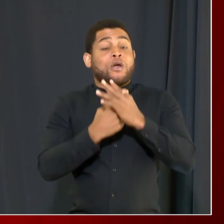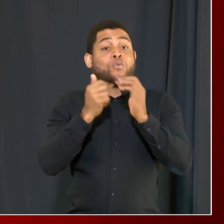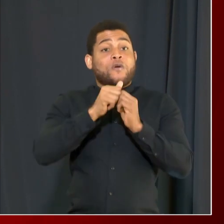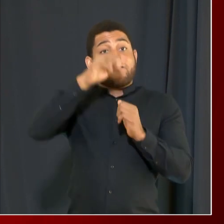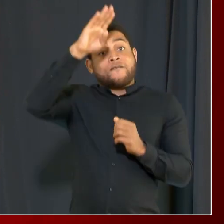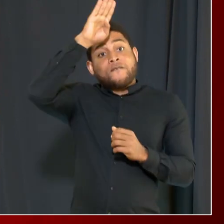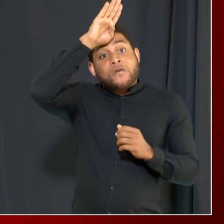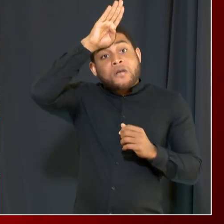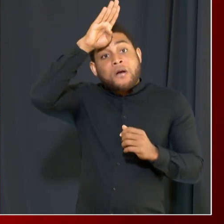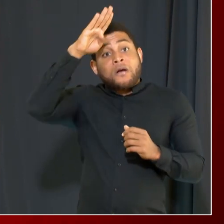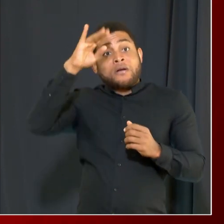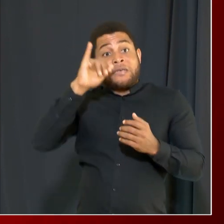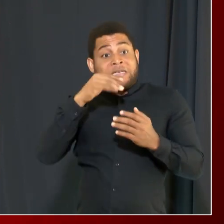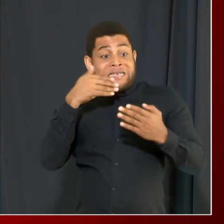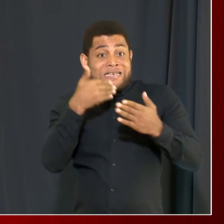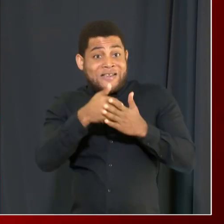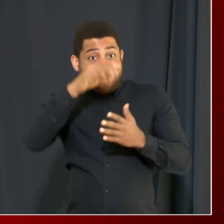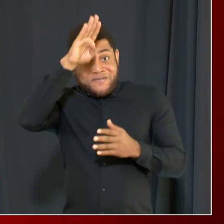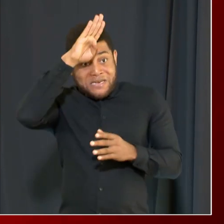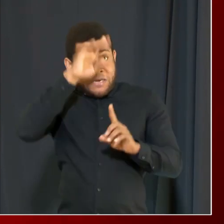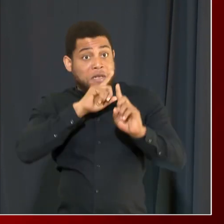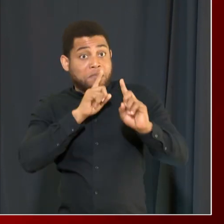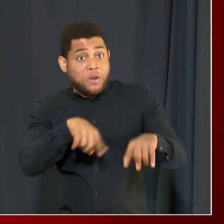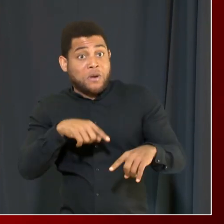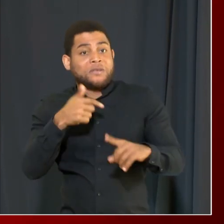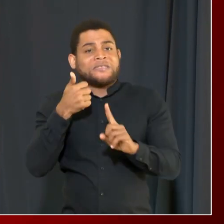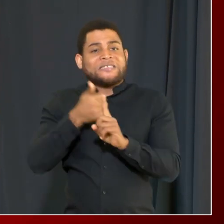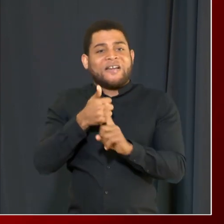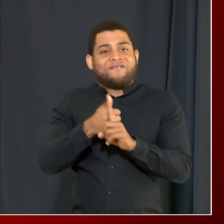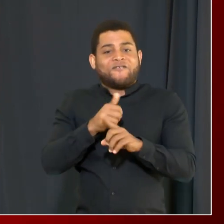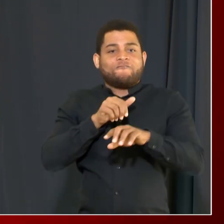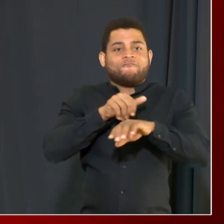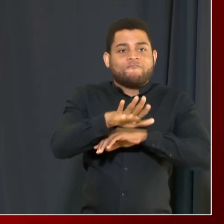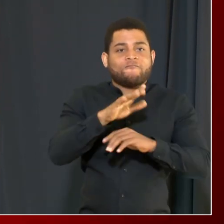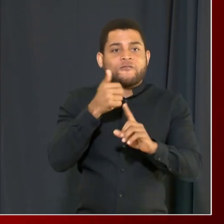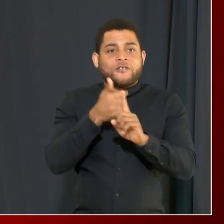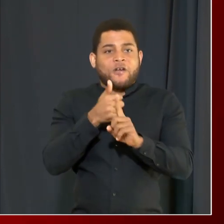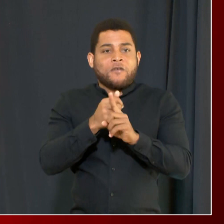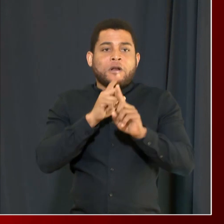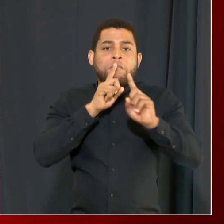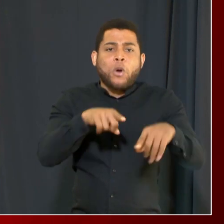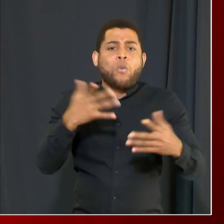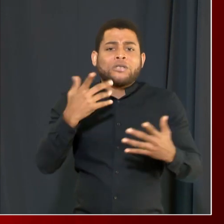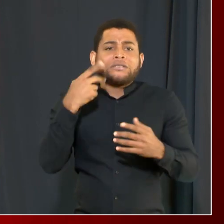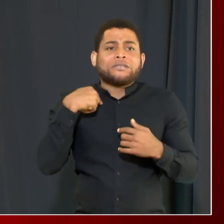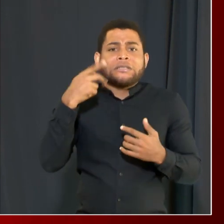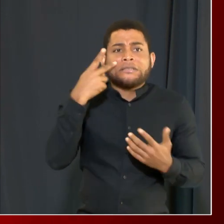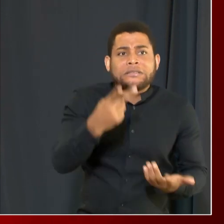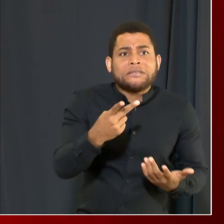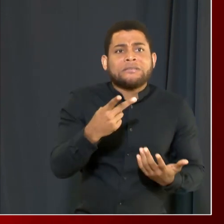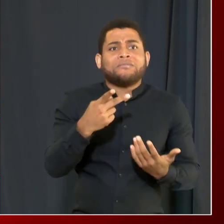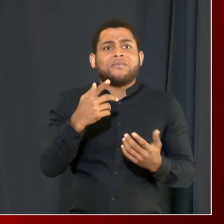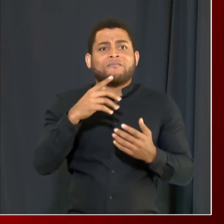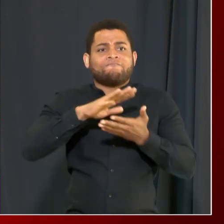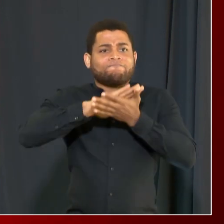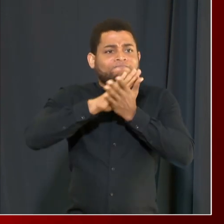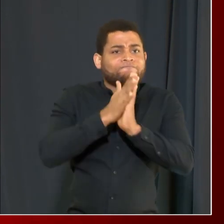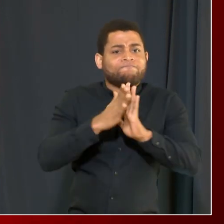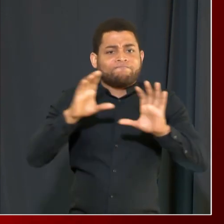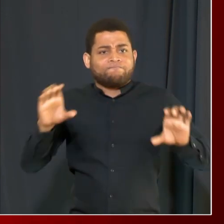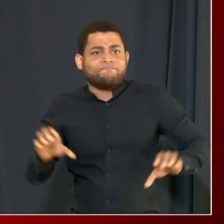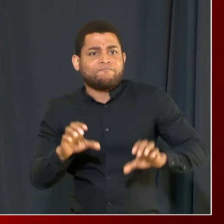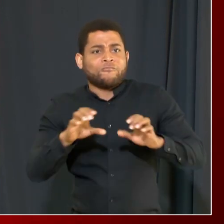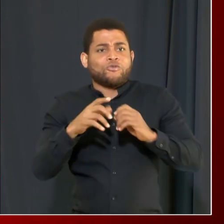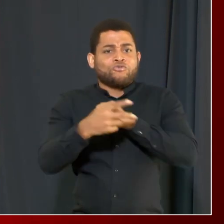nearby firehouse did respond. They self-dispatched. They responded to what they saw quickly and heroically from the beginning to be able to rescue